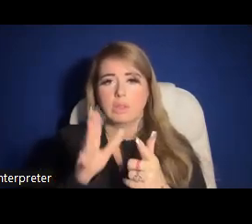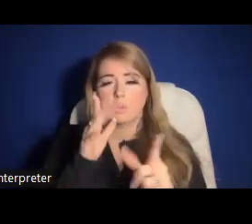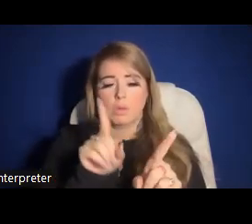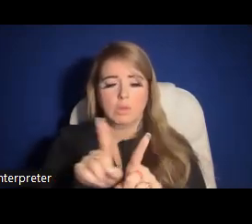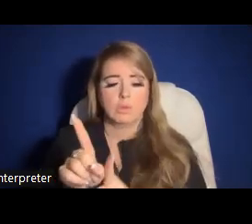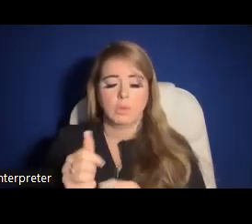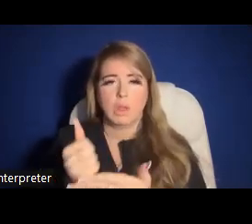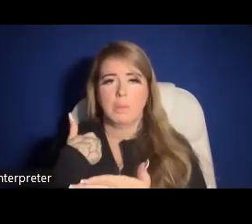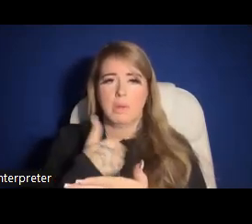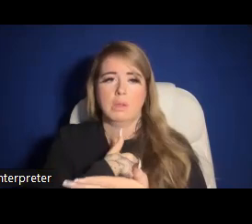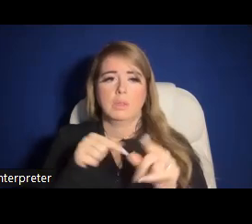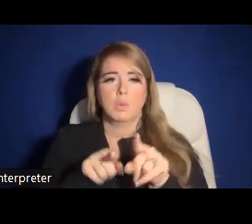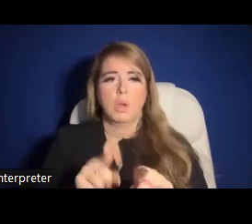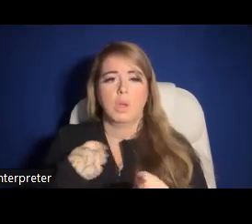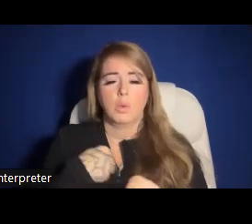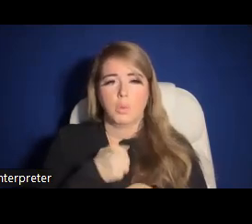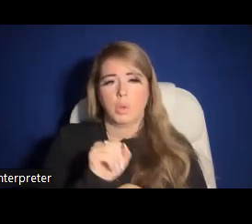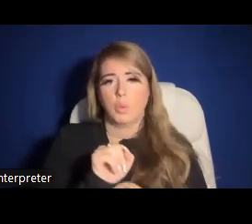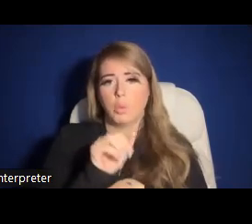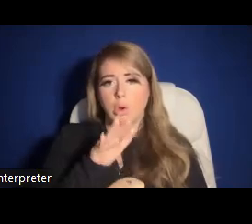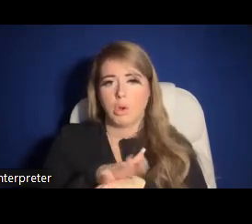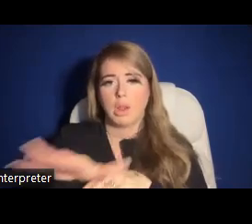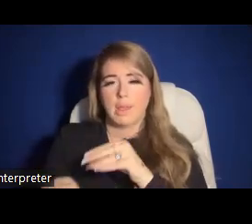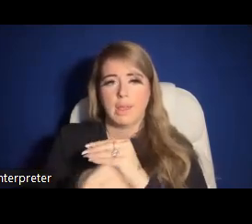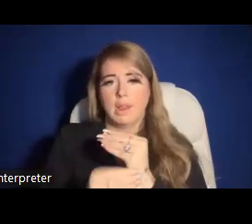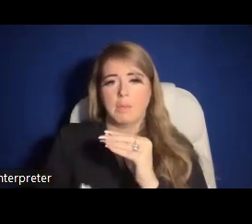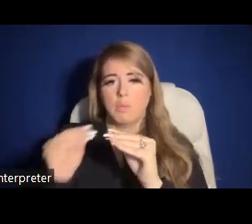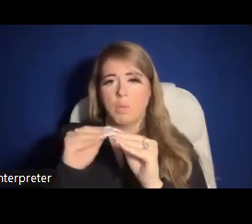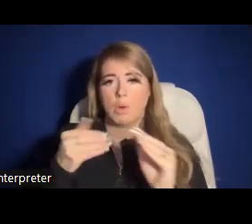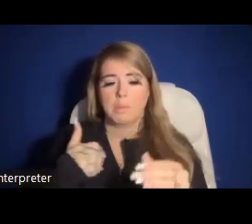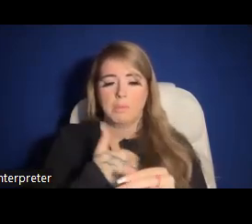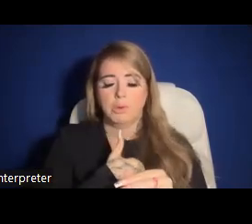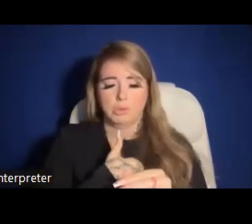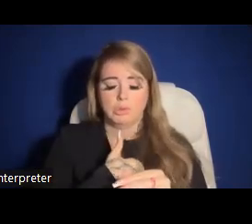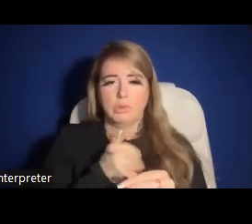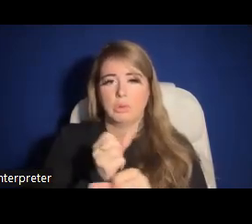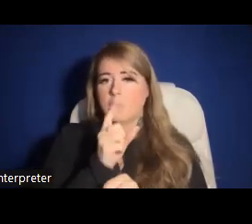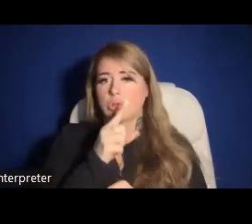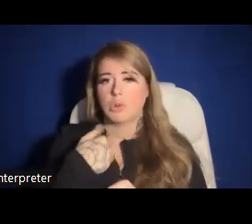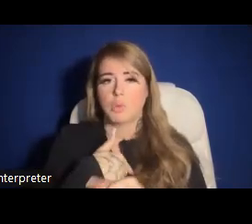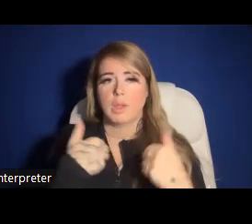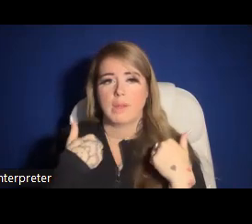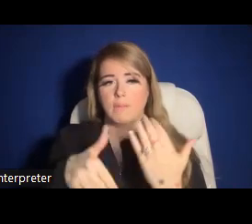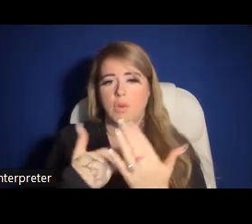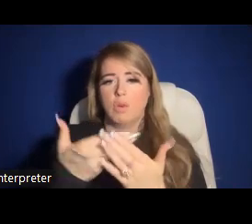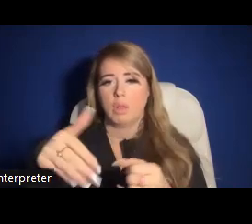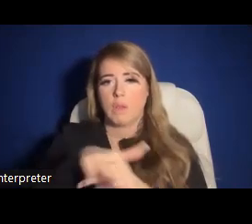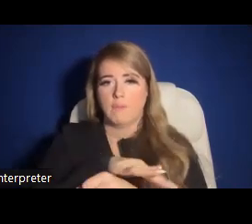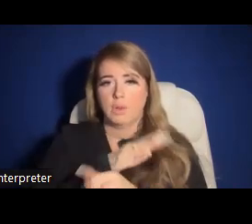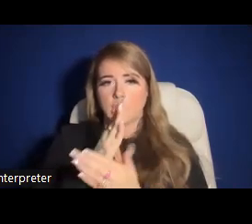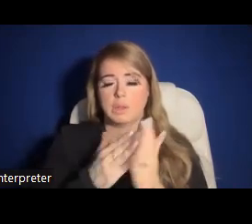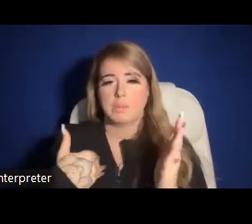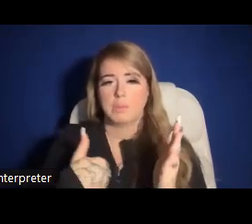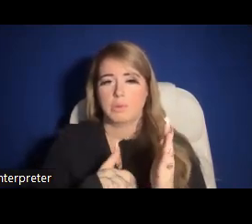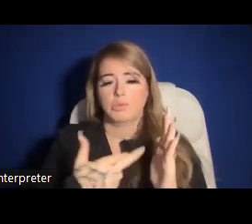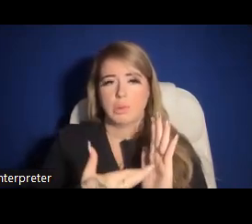us as we work on adding additional members to BHAAC to ensure that we have all of these covered, as some members representing some